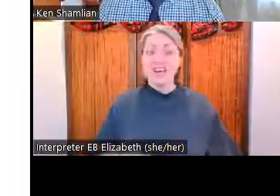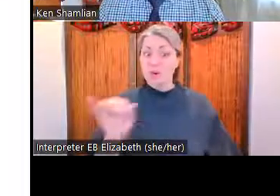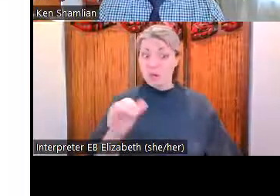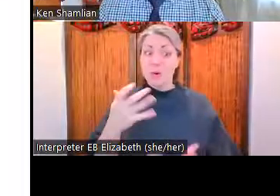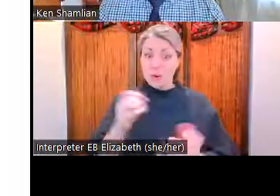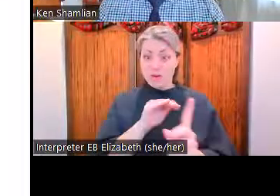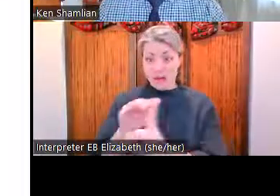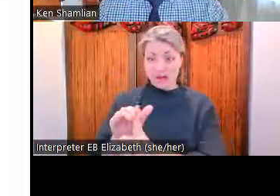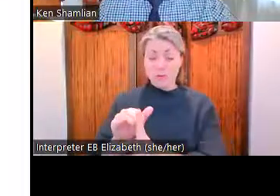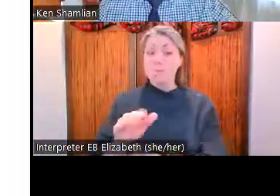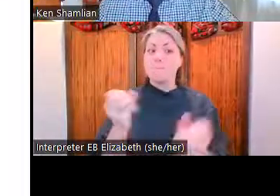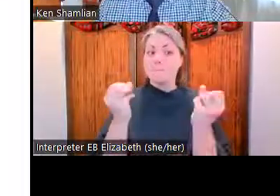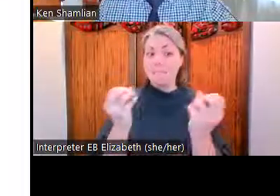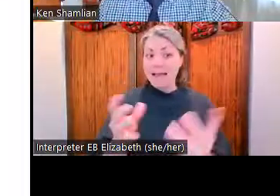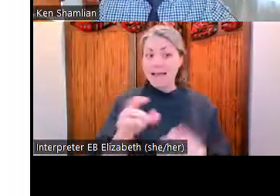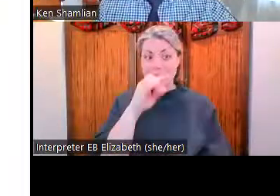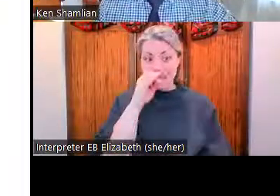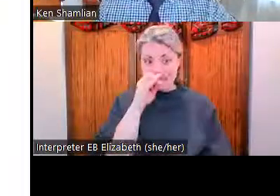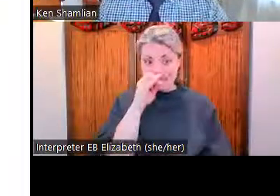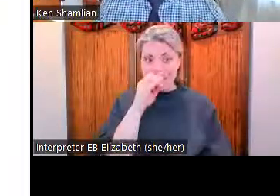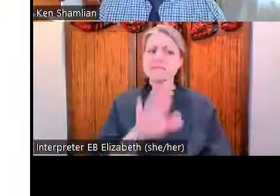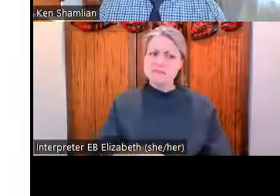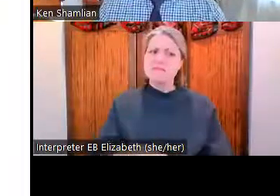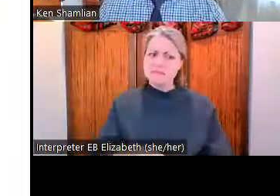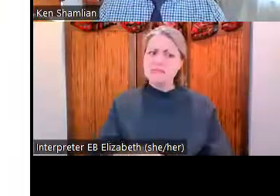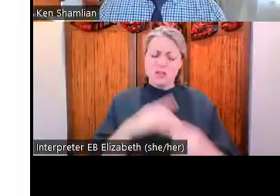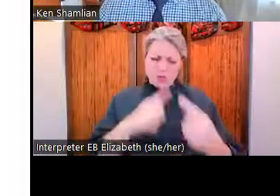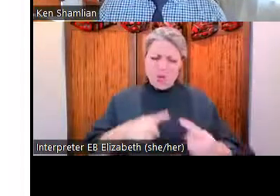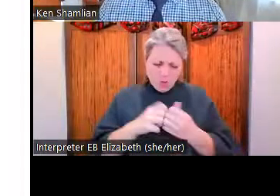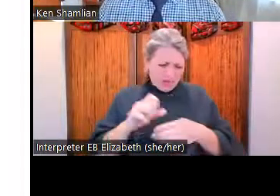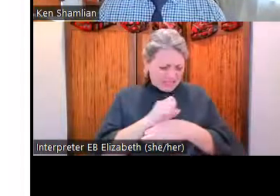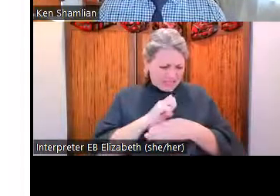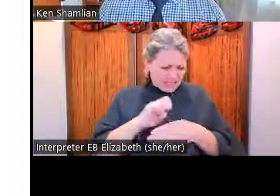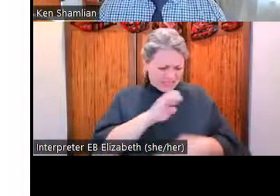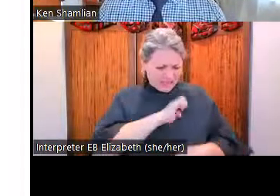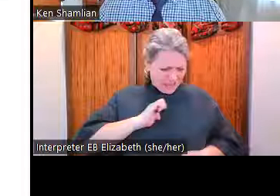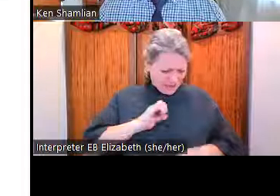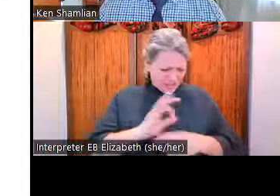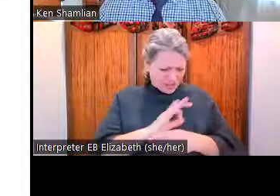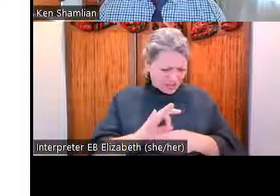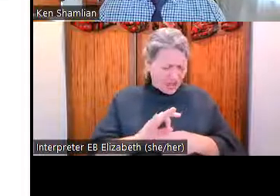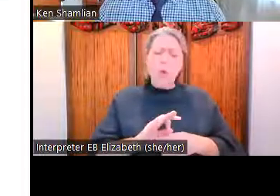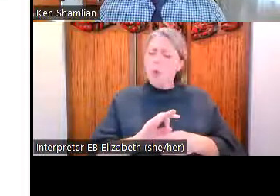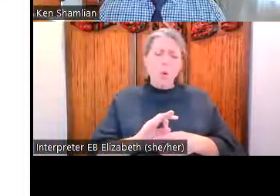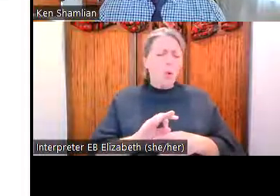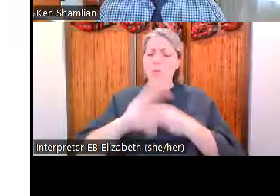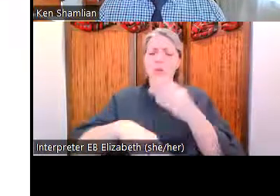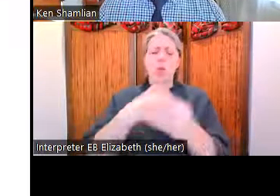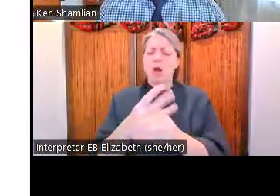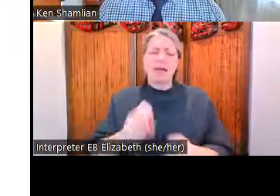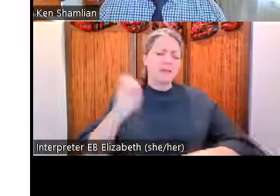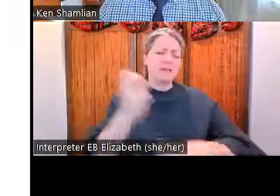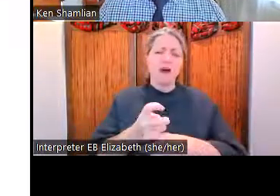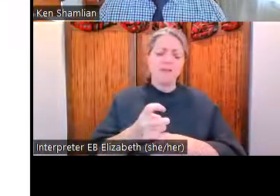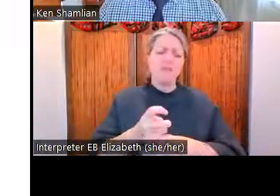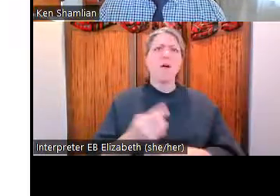kids who struggle with executive function skills, the world can be a bit of a punishing place, right? They're always kind of